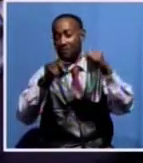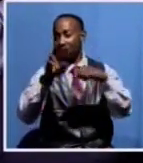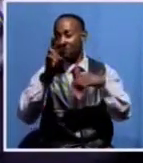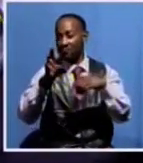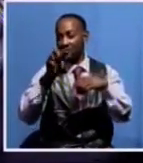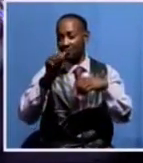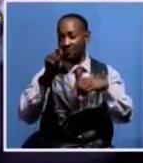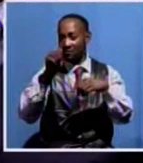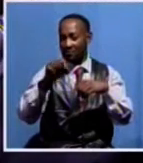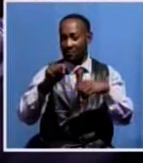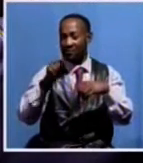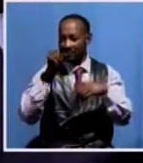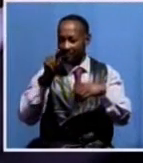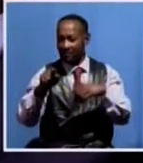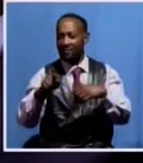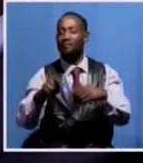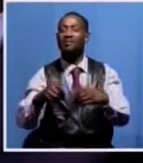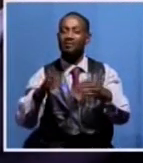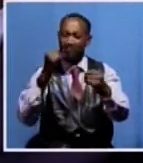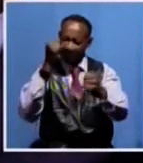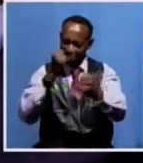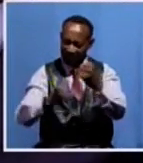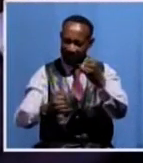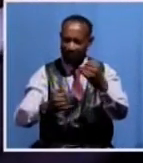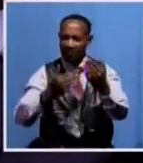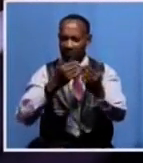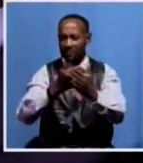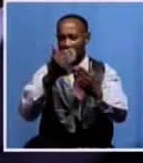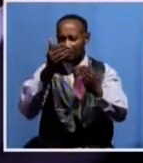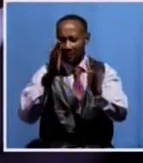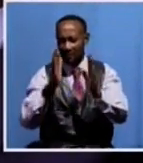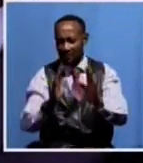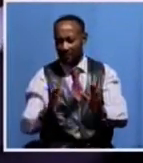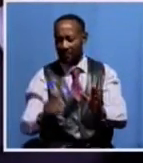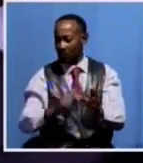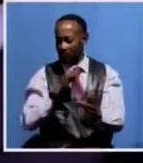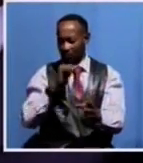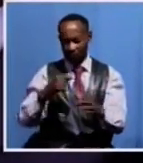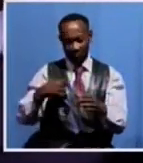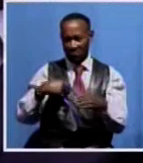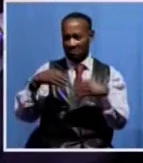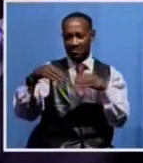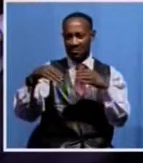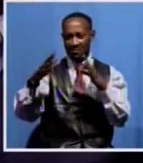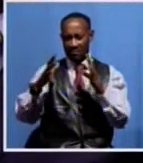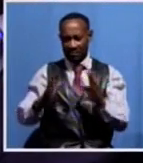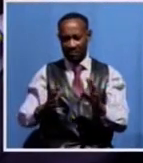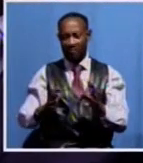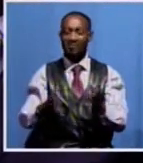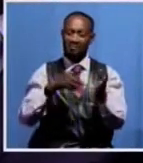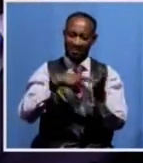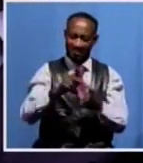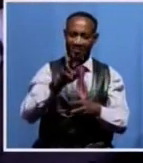ultimately paid by the final consumer. Remember that. It is not the business that pays the VAT. It's the final consumer, ultimately, who